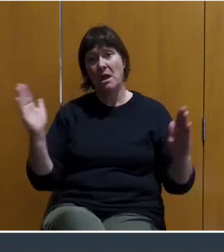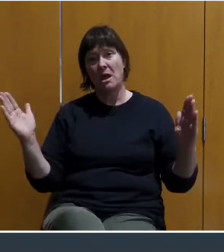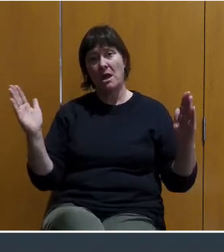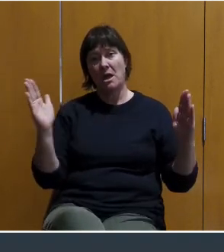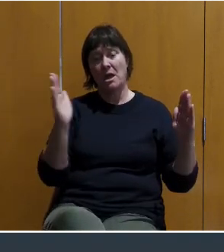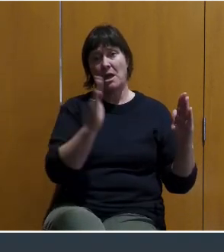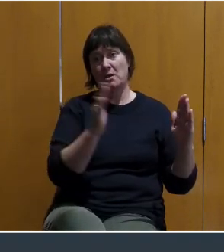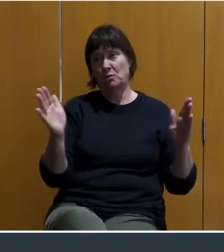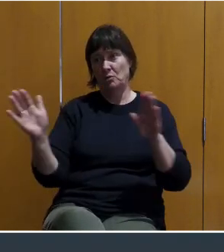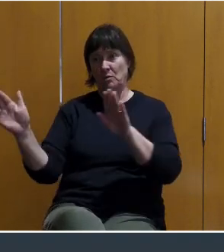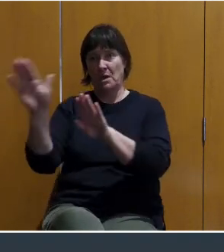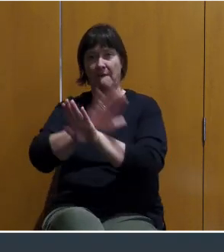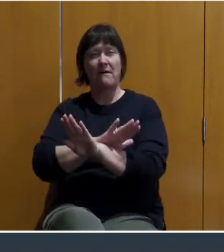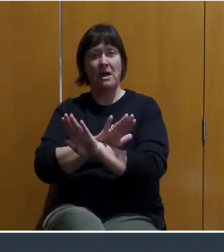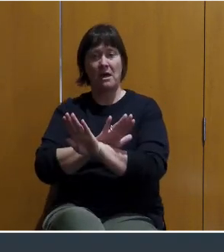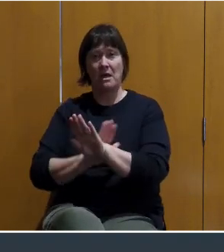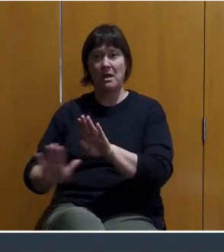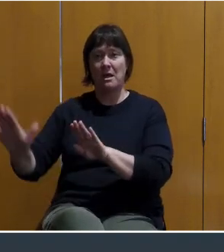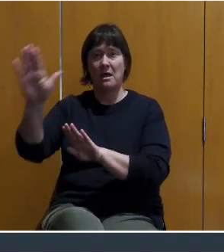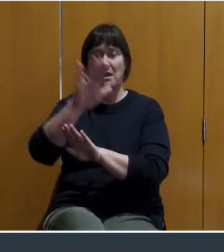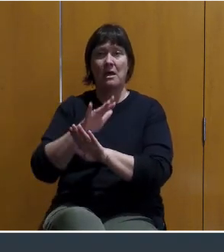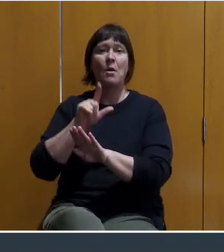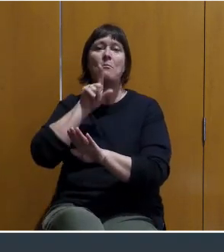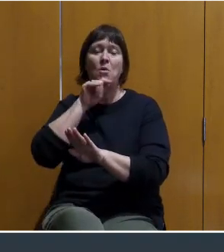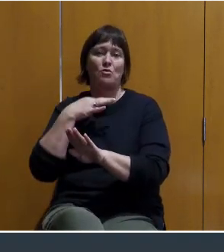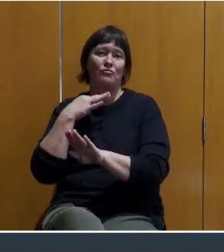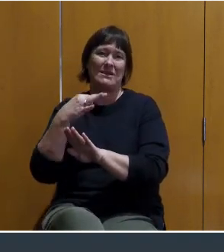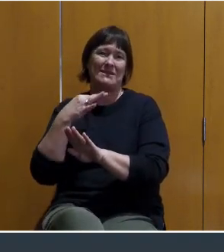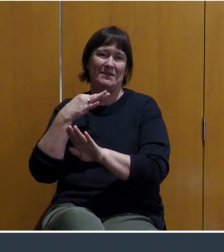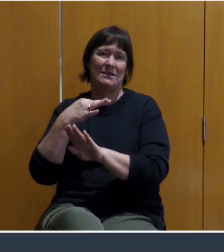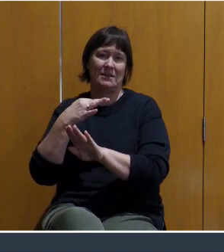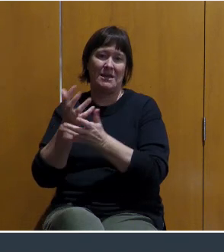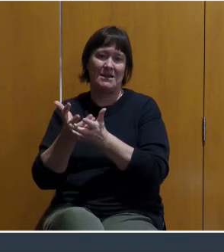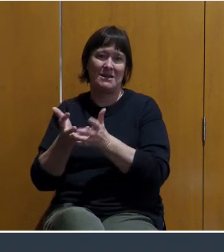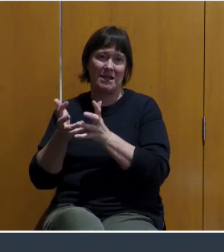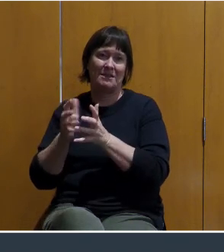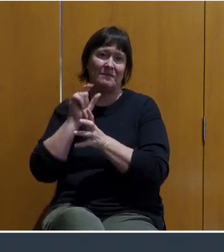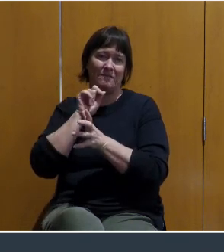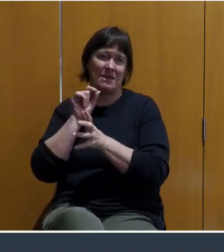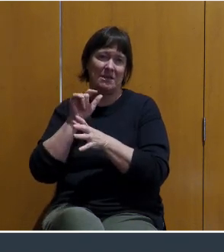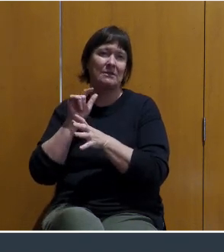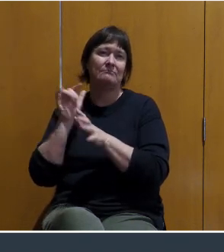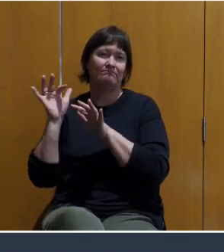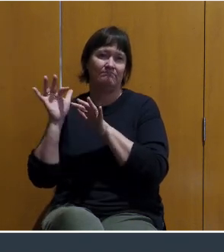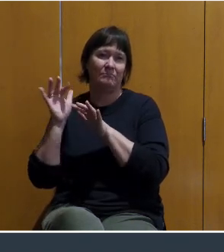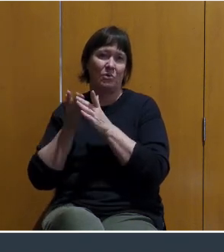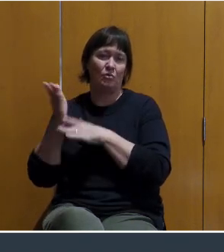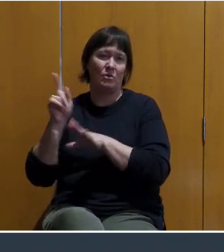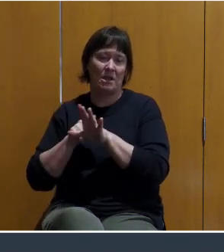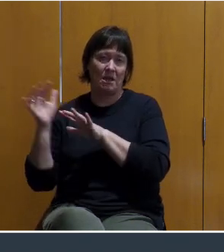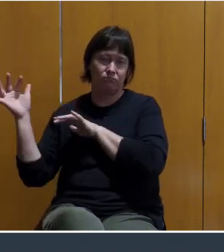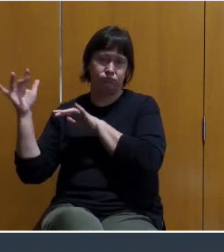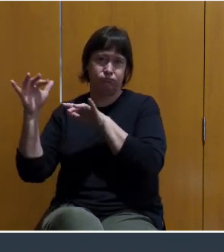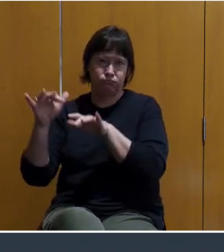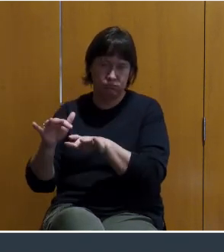cover the area where the endangered bird species come and nest and feed during the certain times of the year. I